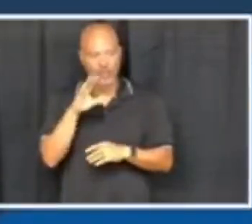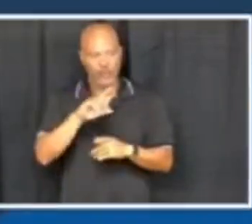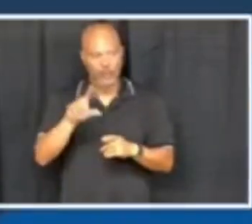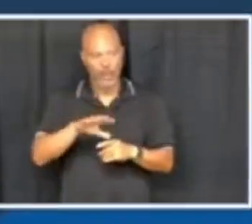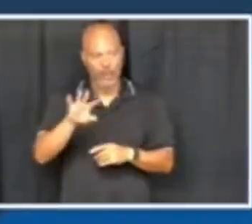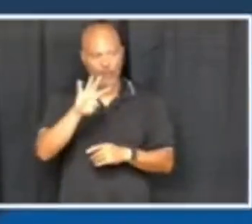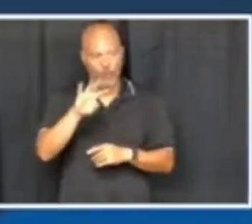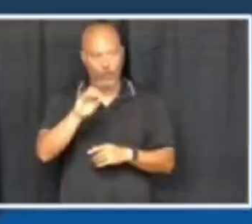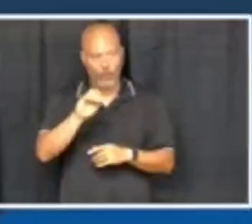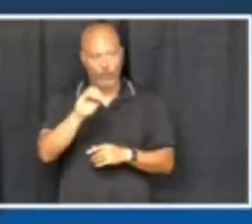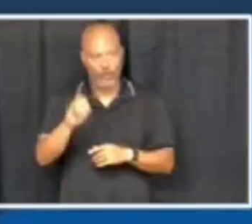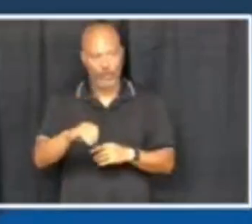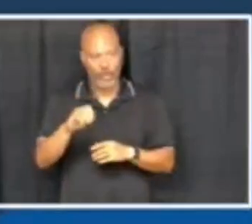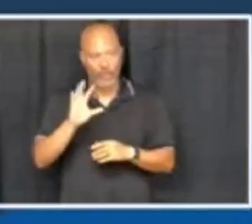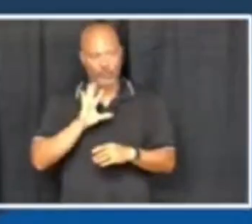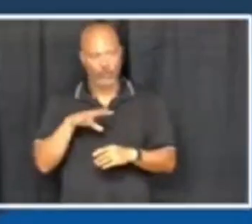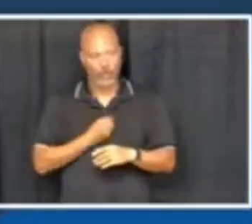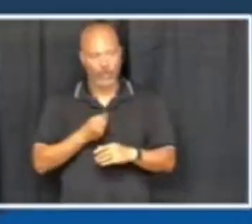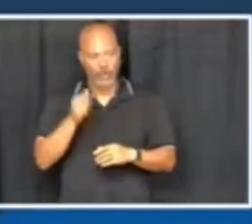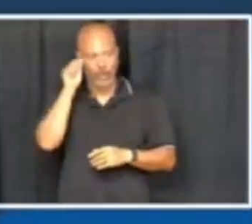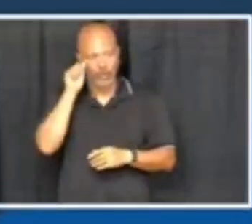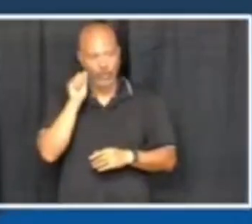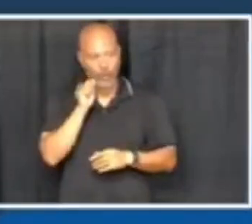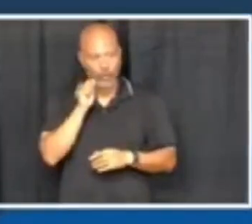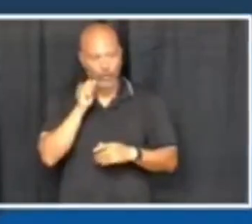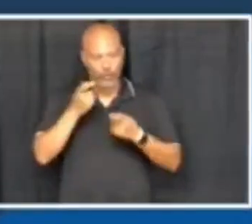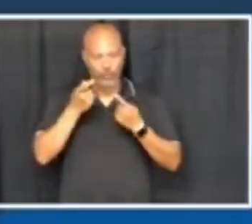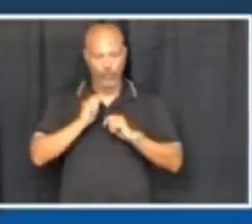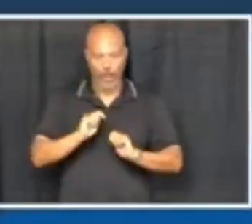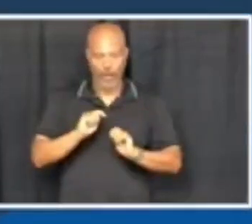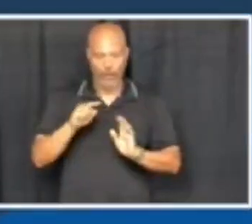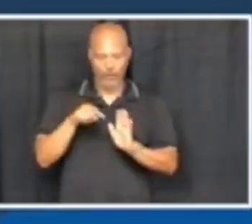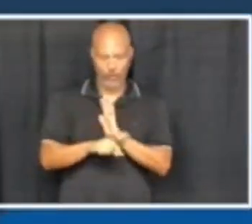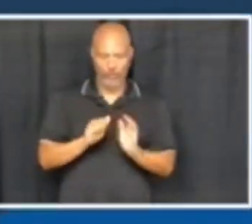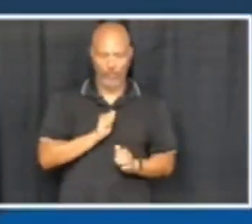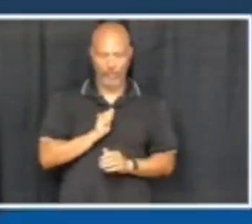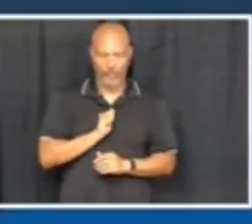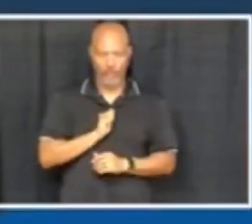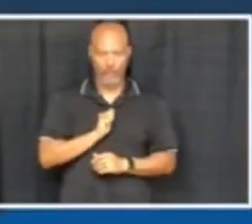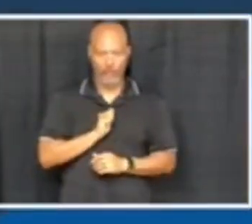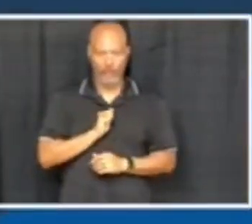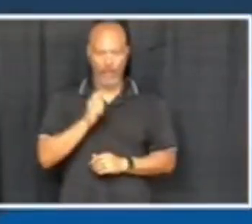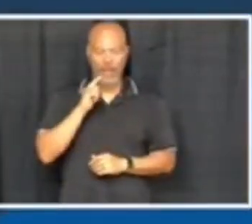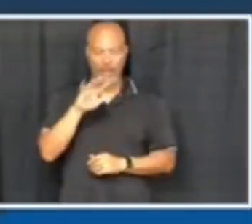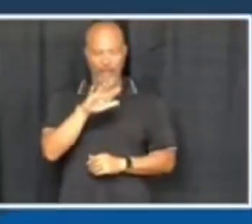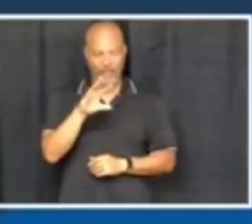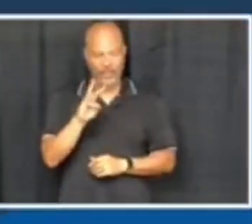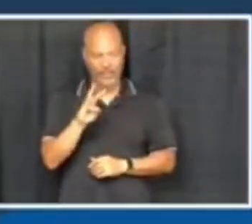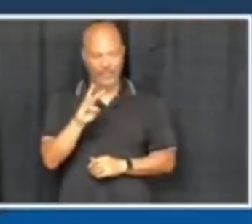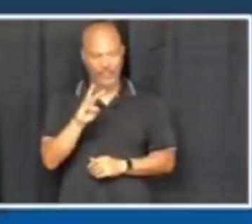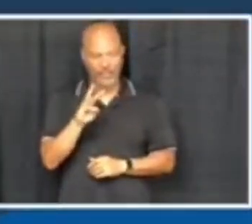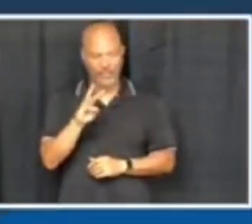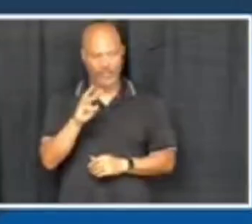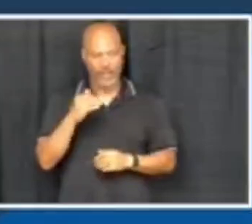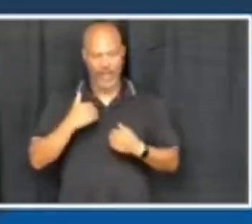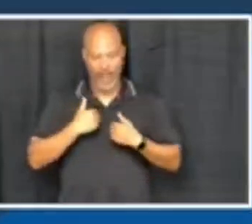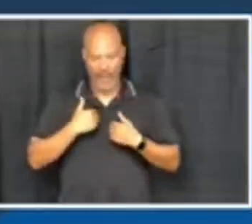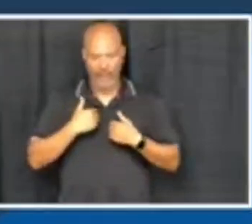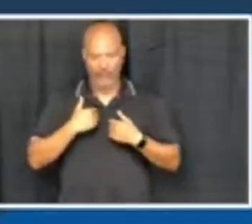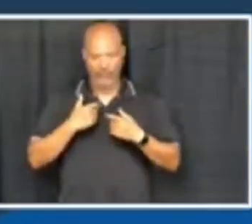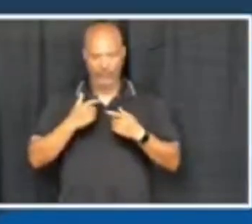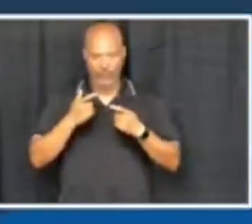42% chance of transgender adults attempting suicide in 56 have engaged